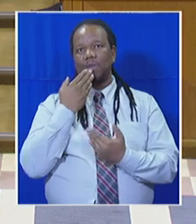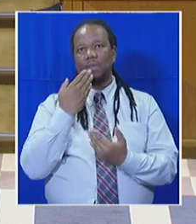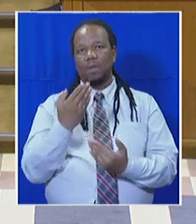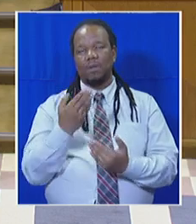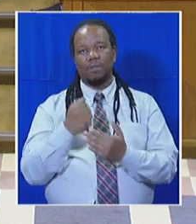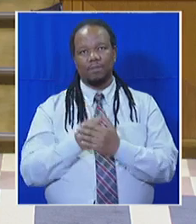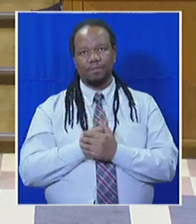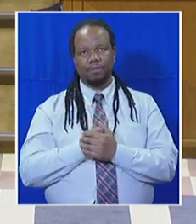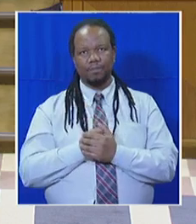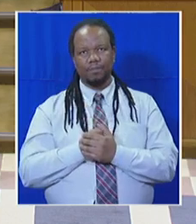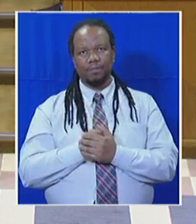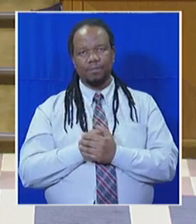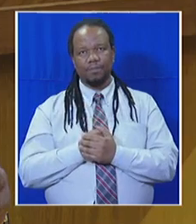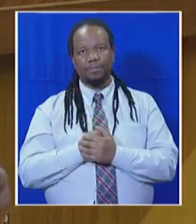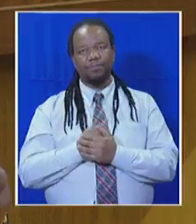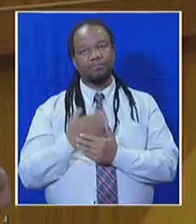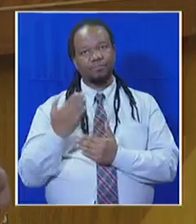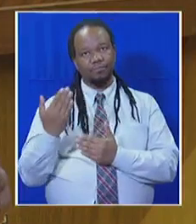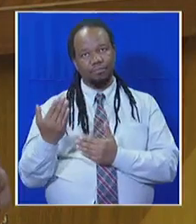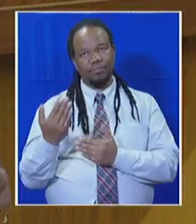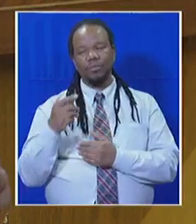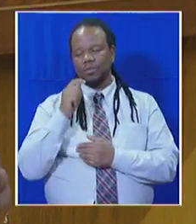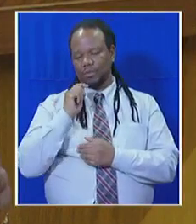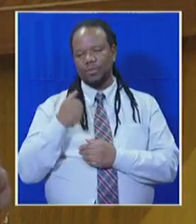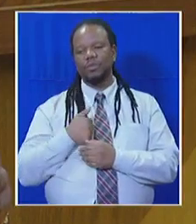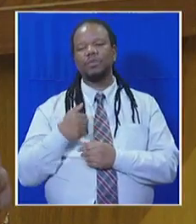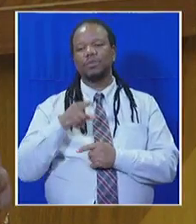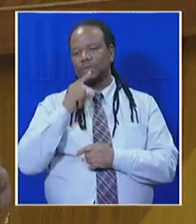I'm Honorable Kwango of the UDM.